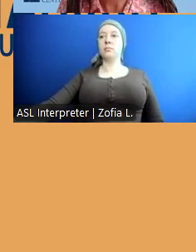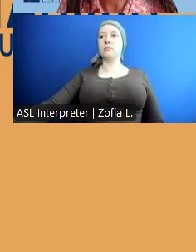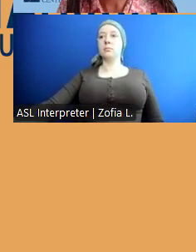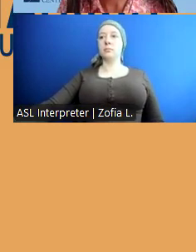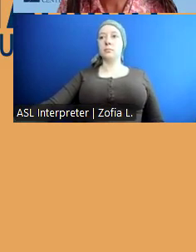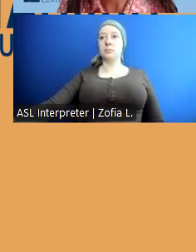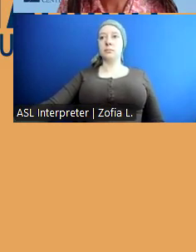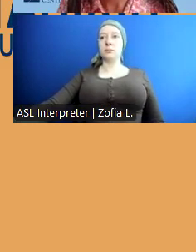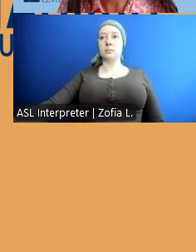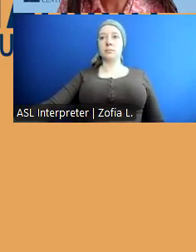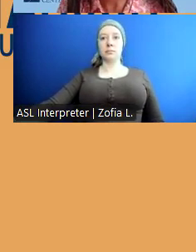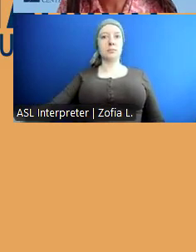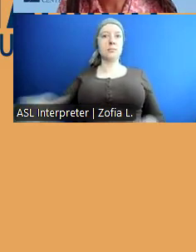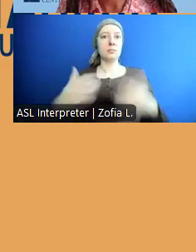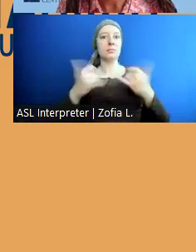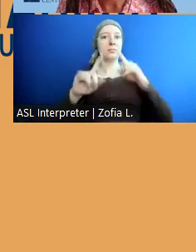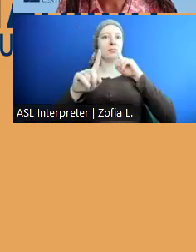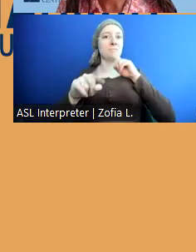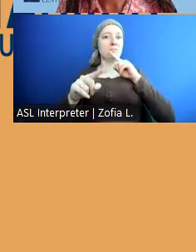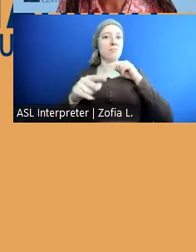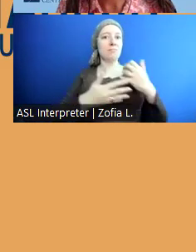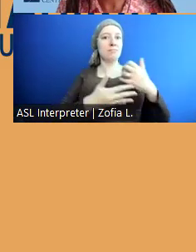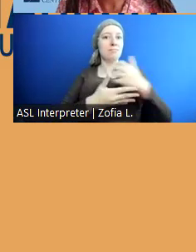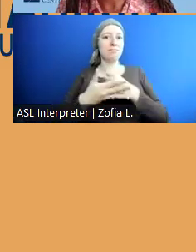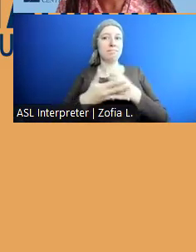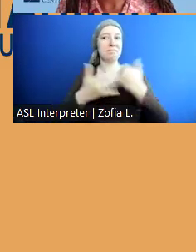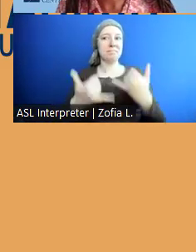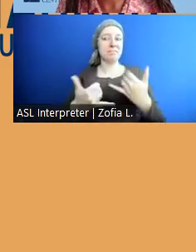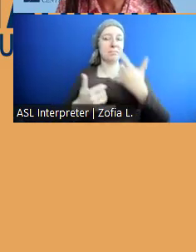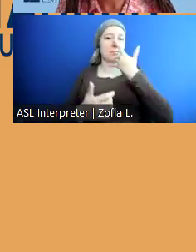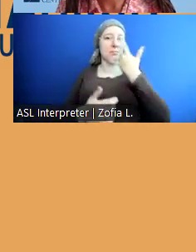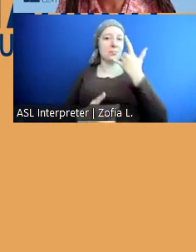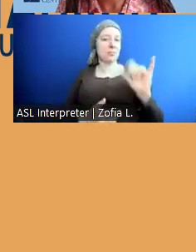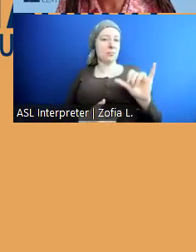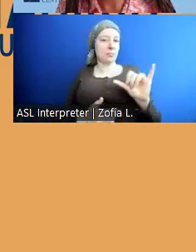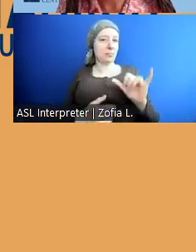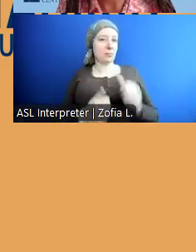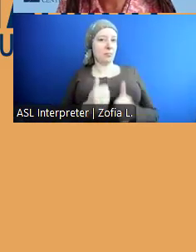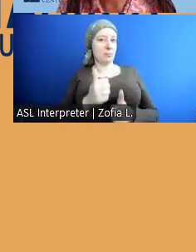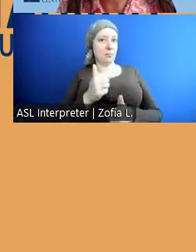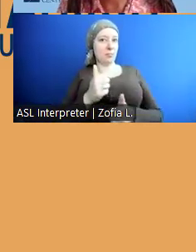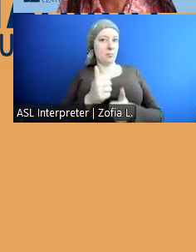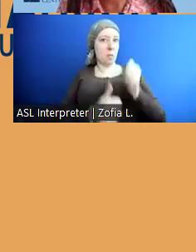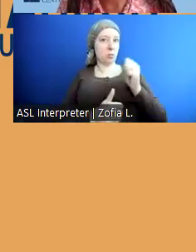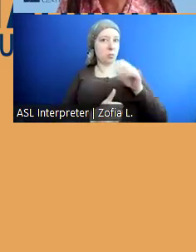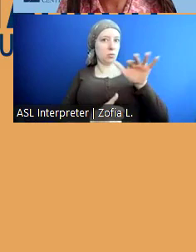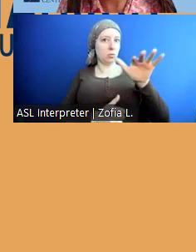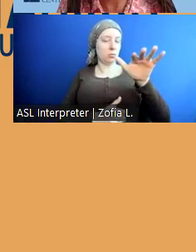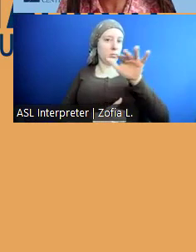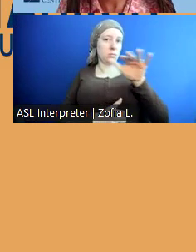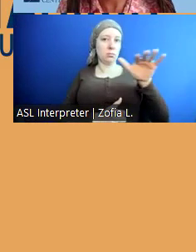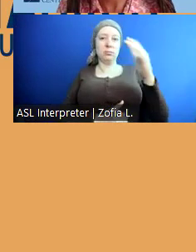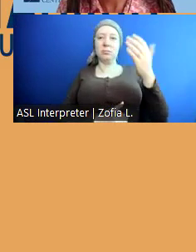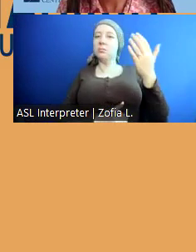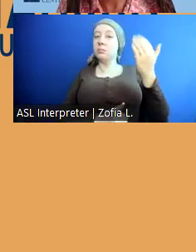The answers are still coming in. It looks like that we have about